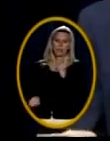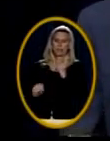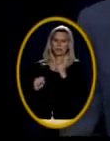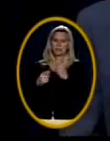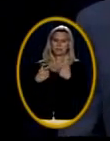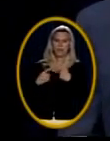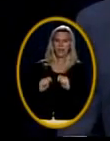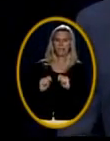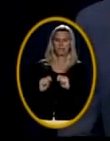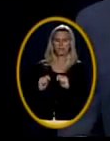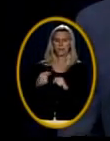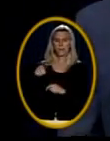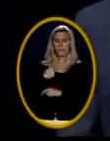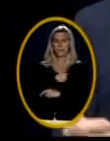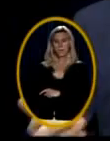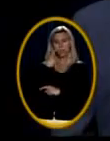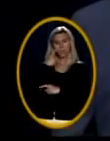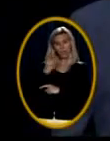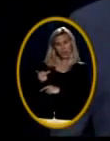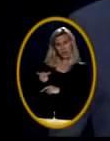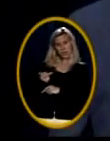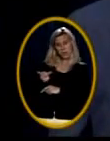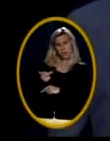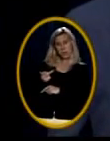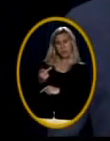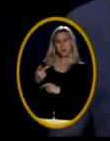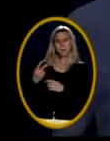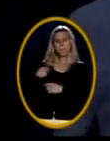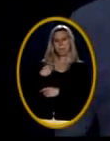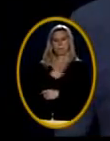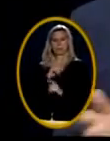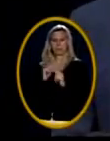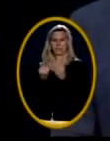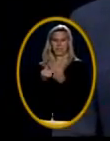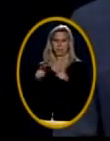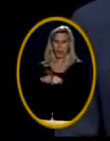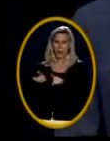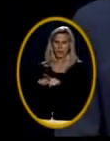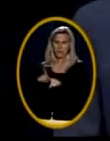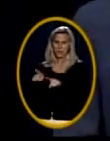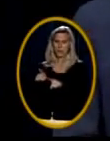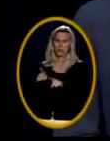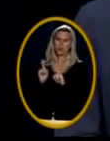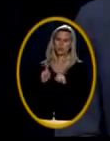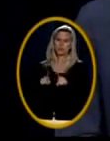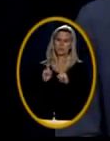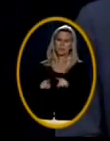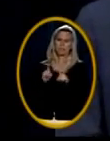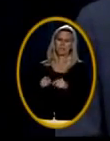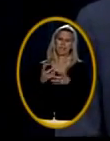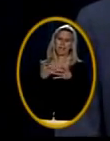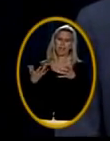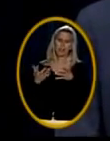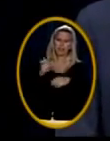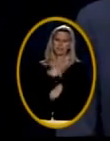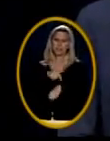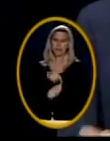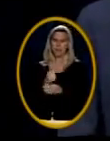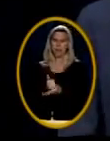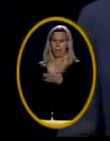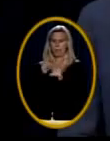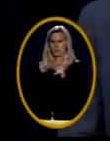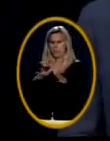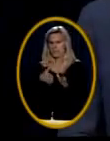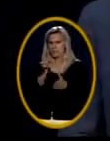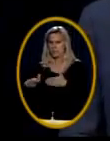we always considered you to be members of the team also. You spent a lot of time here helping us with our test planning, a